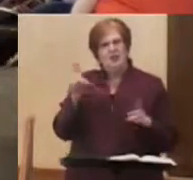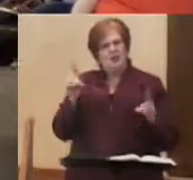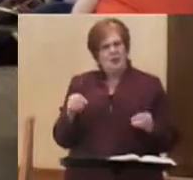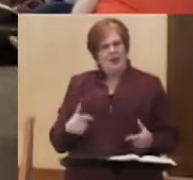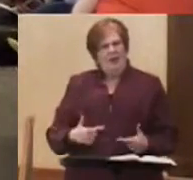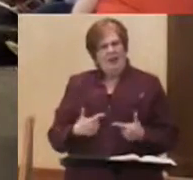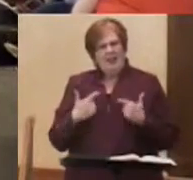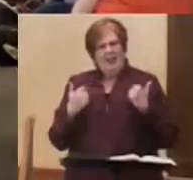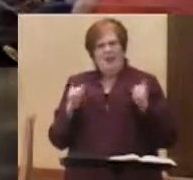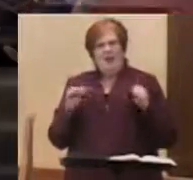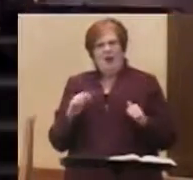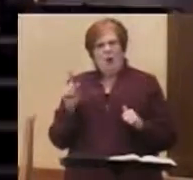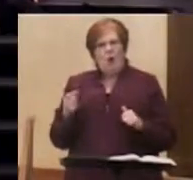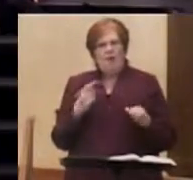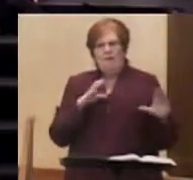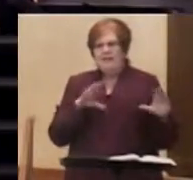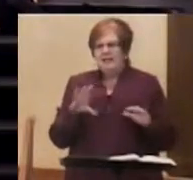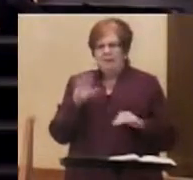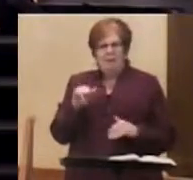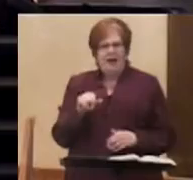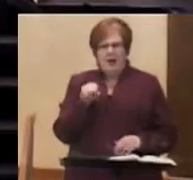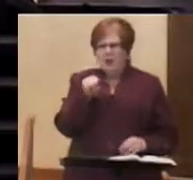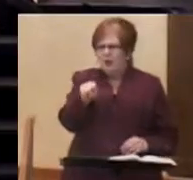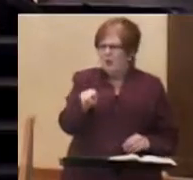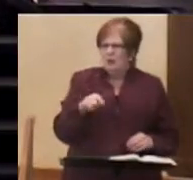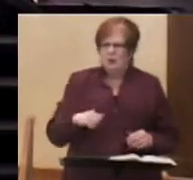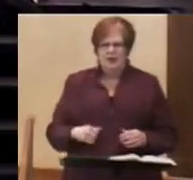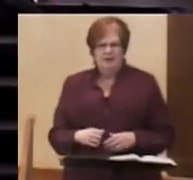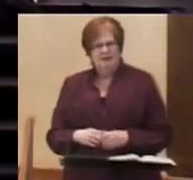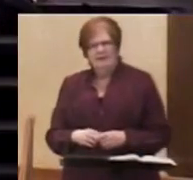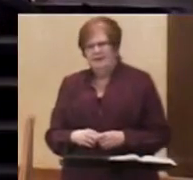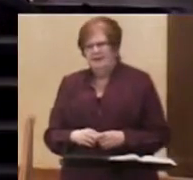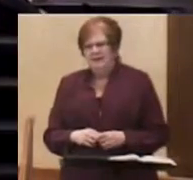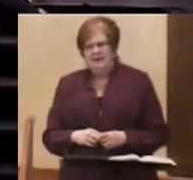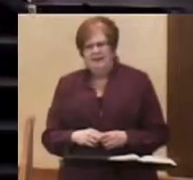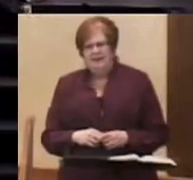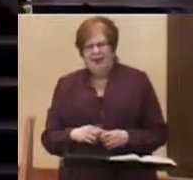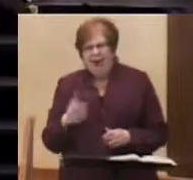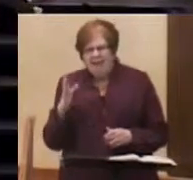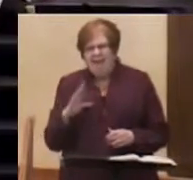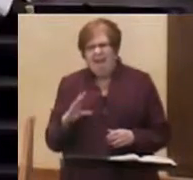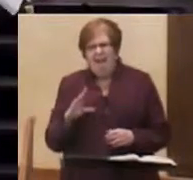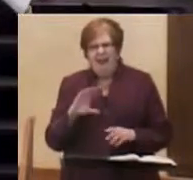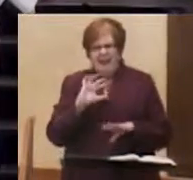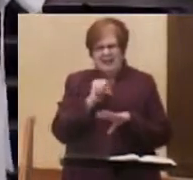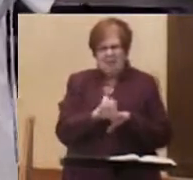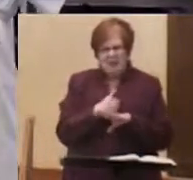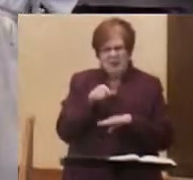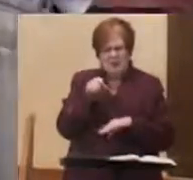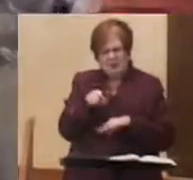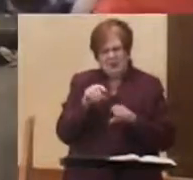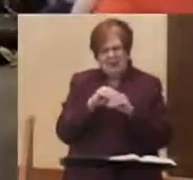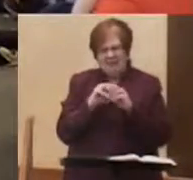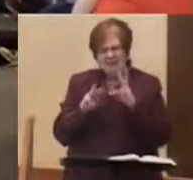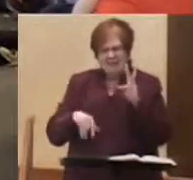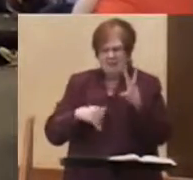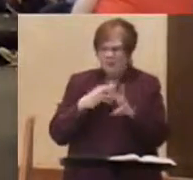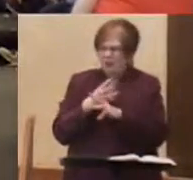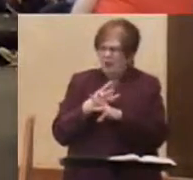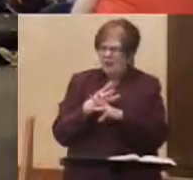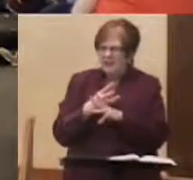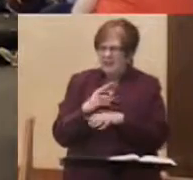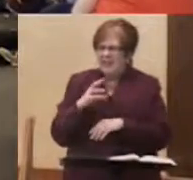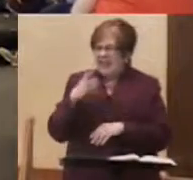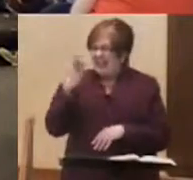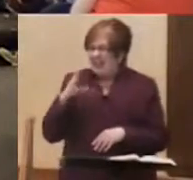life can only be done by you? That God has placed you in this world? That